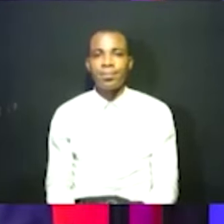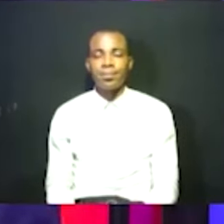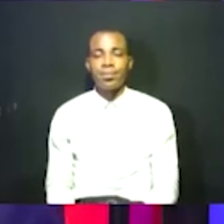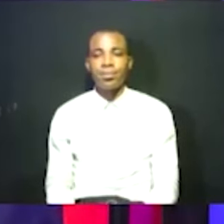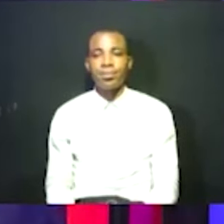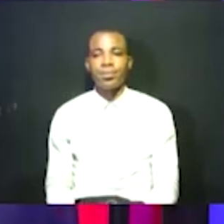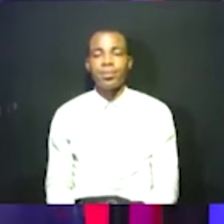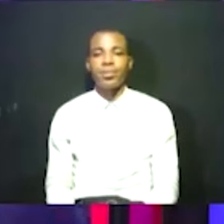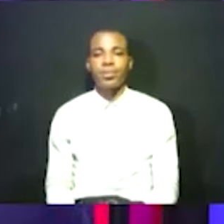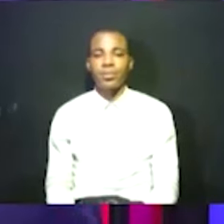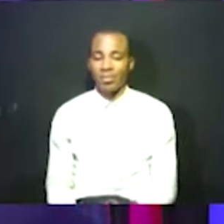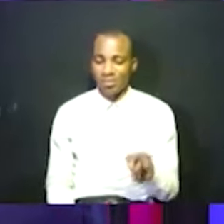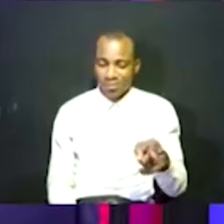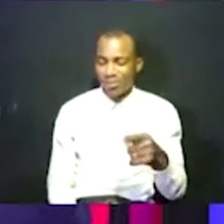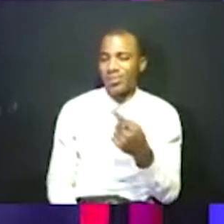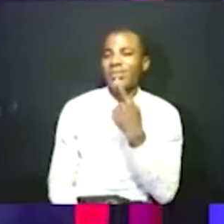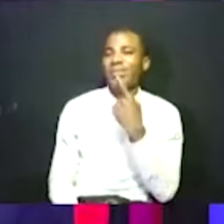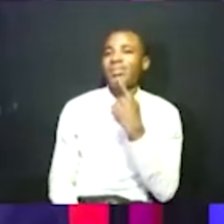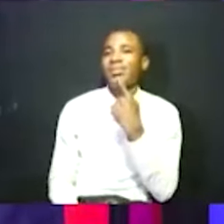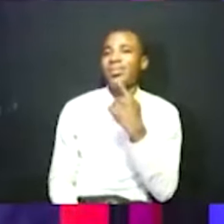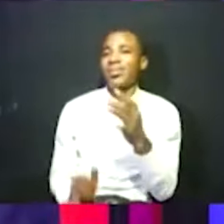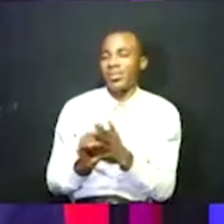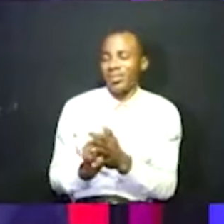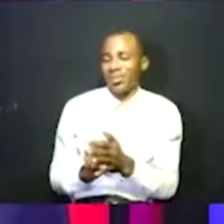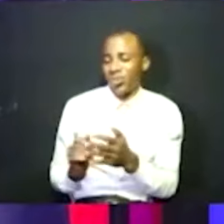we do not like what we see.